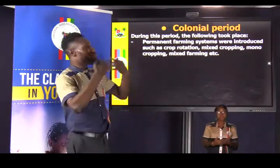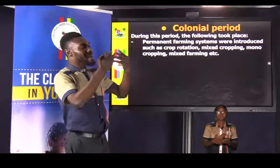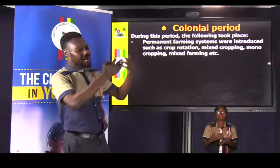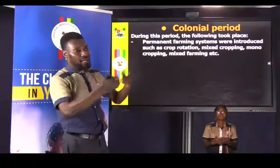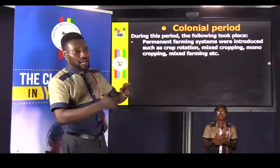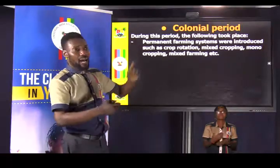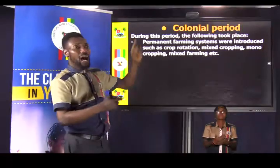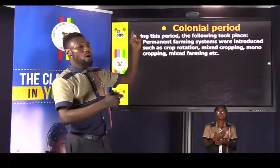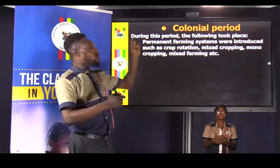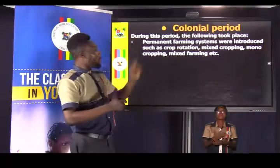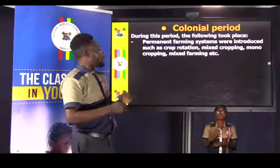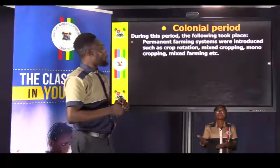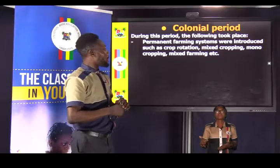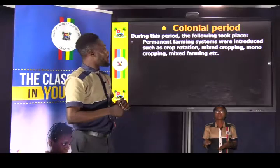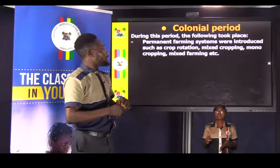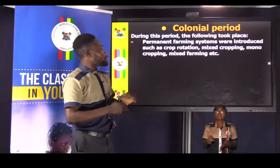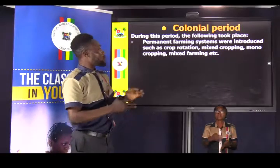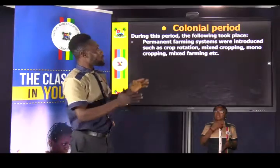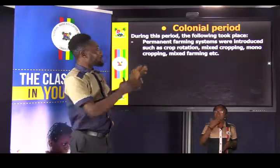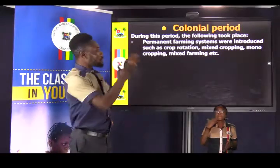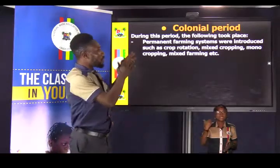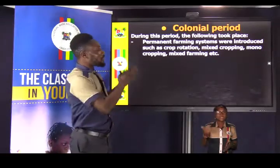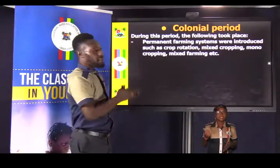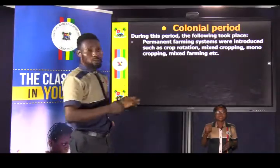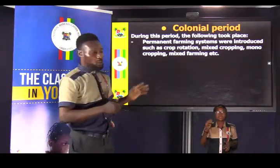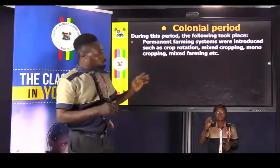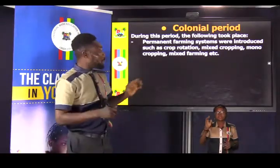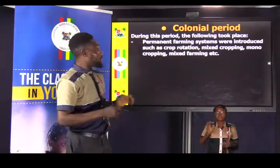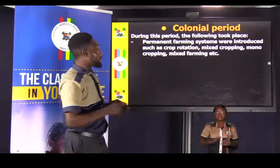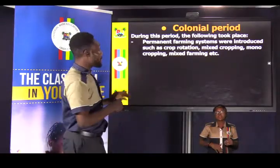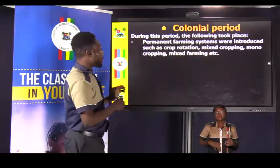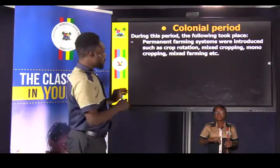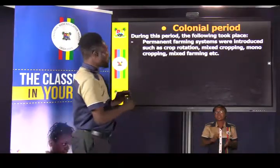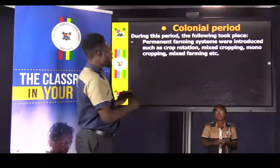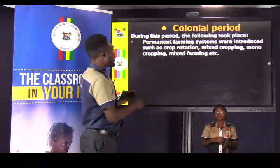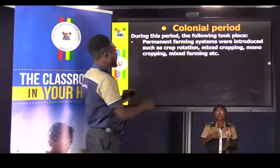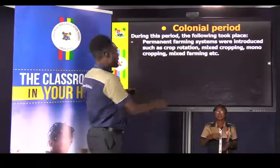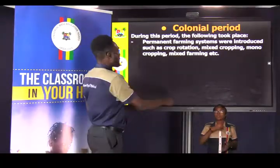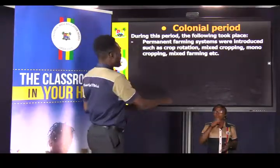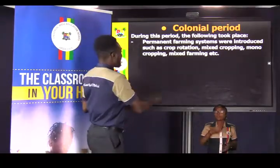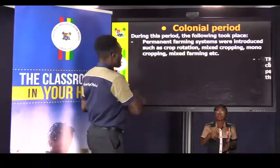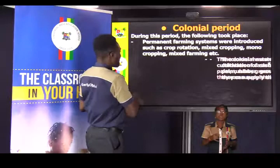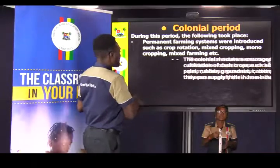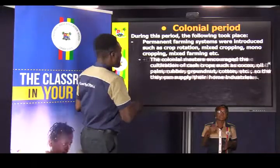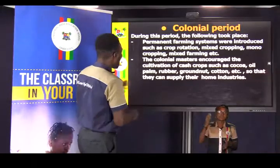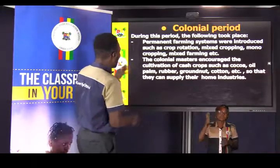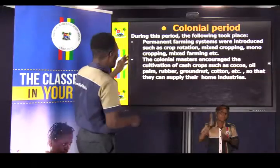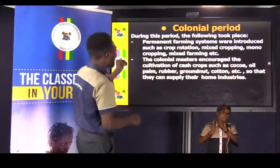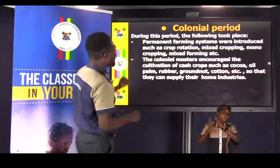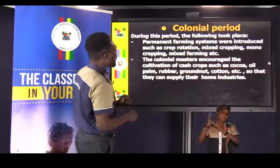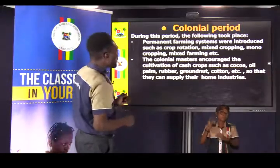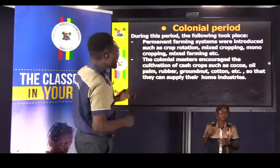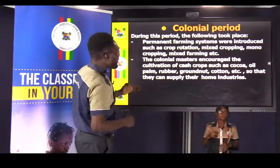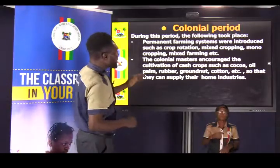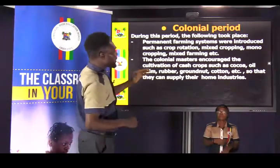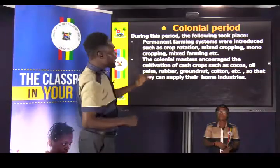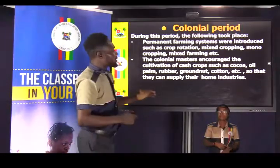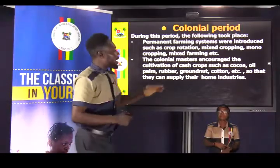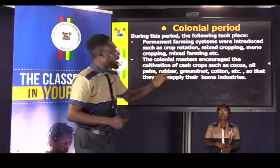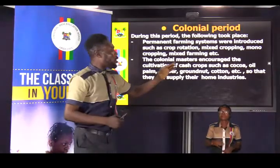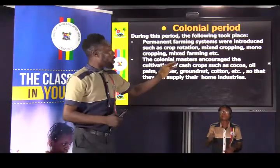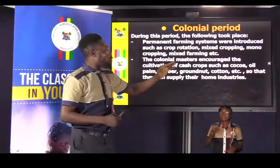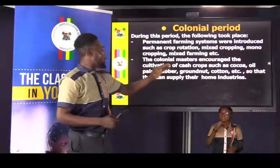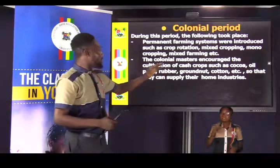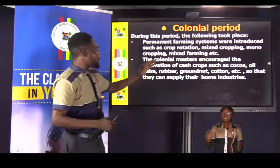doing it better than how it was done during the pre-colonial period. So the colonial